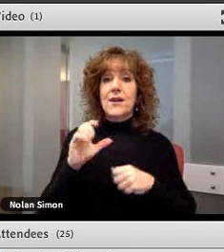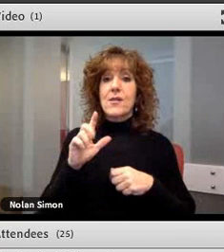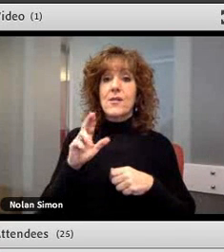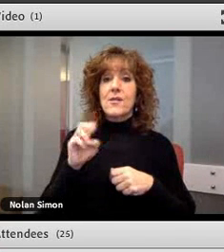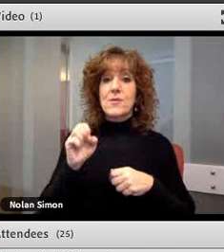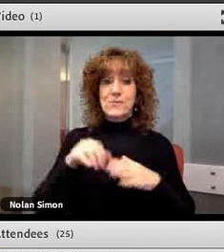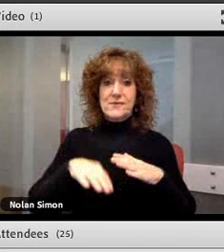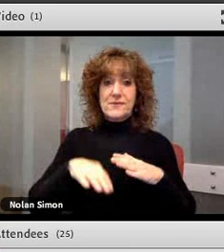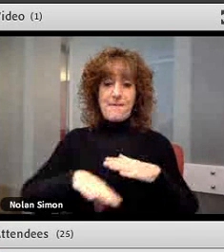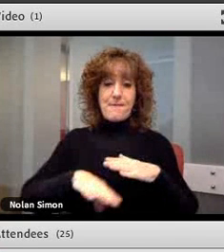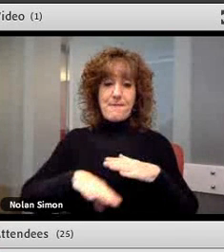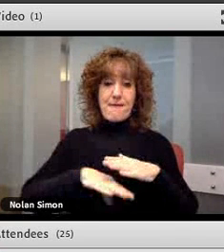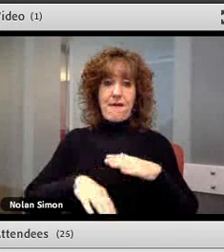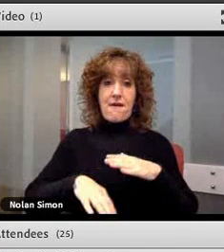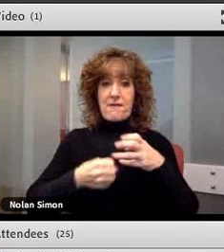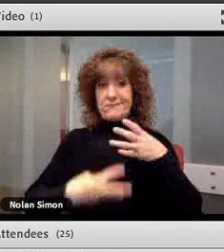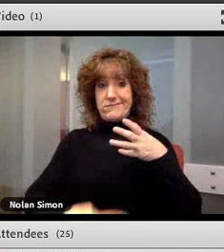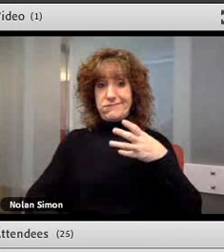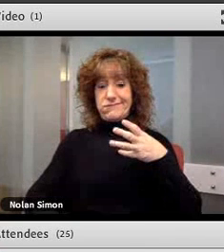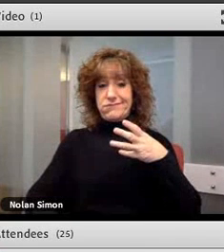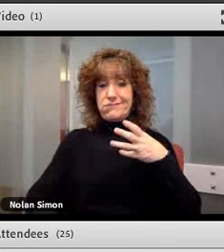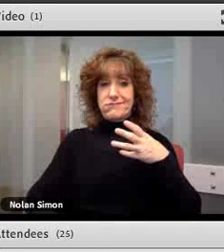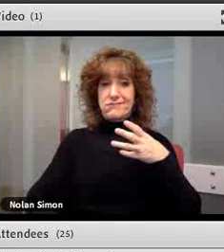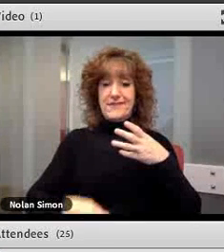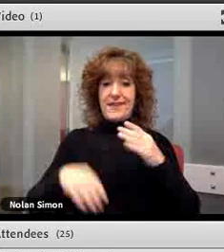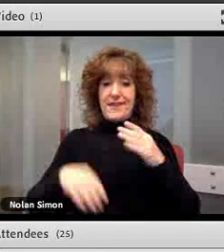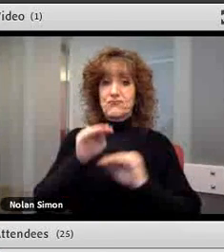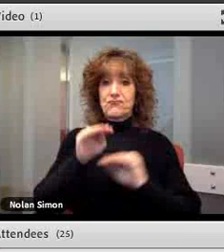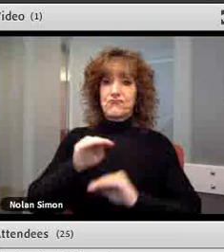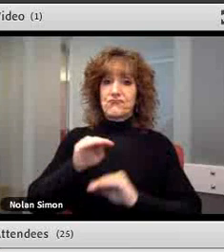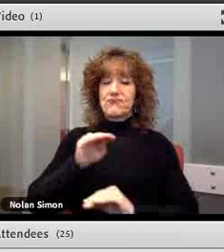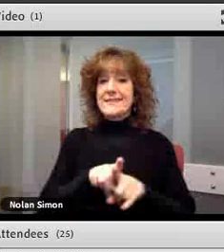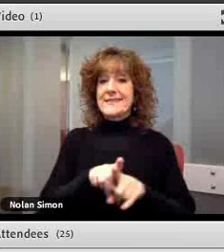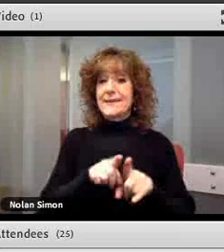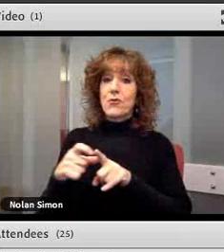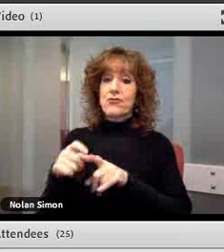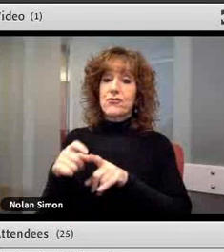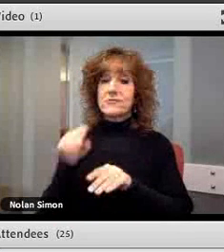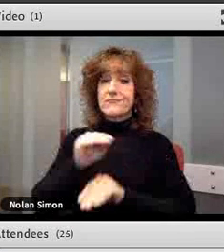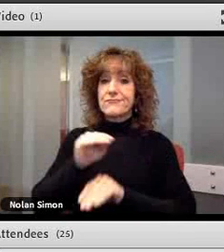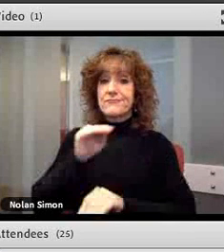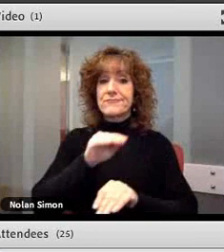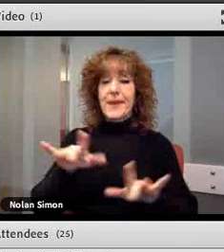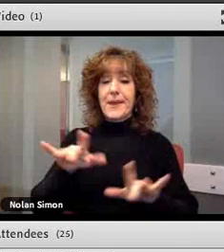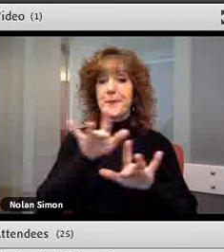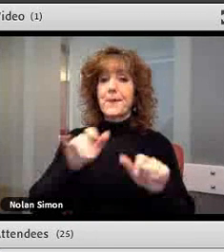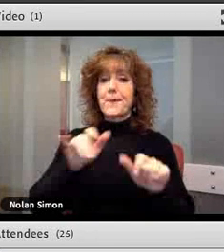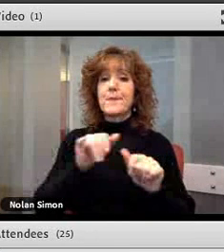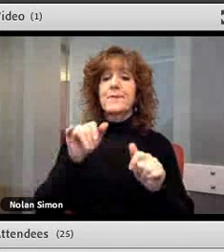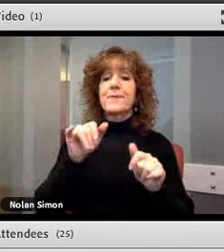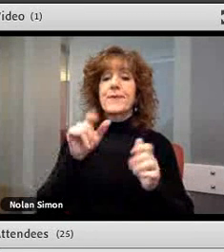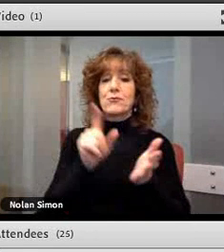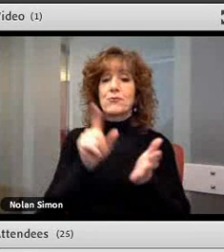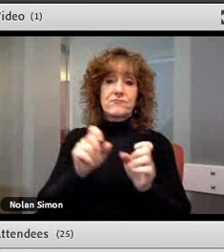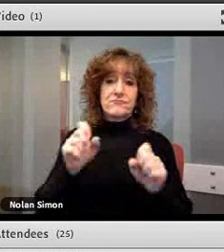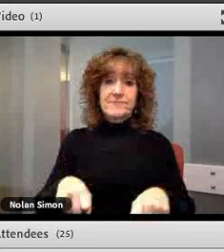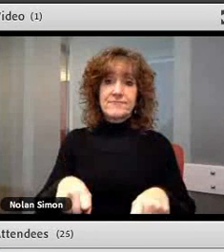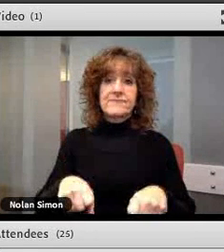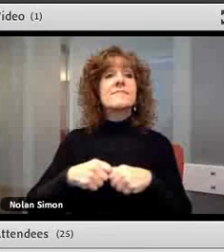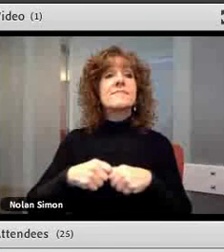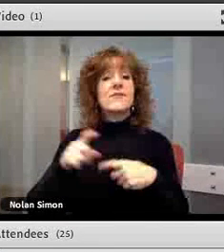See. Okay, you can re-scramble the same words, you can clear, and you can print.